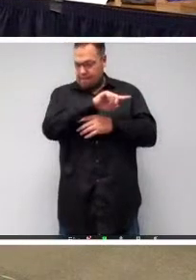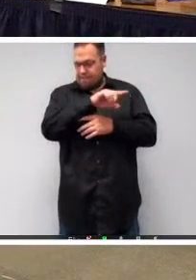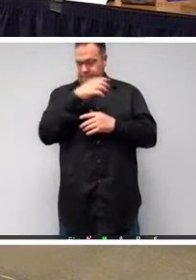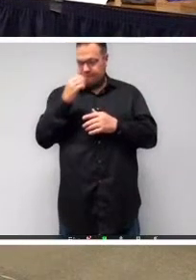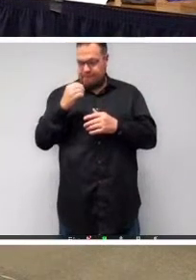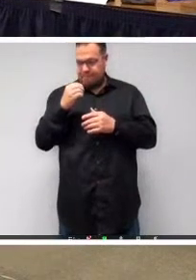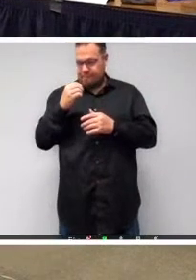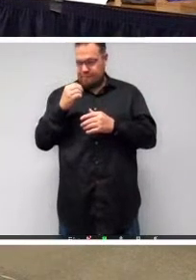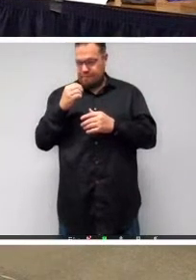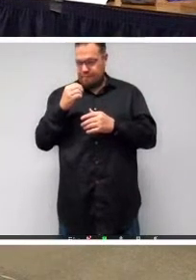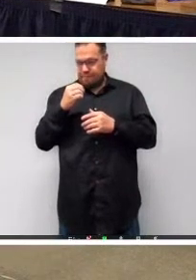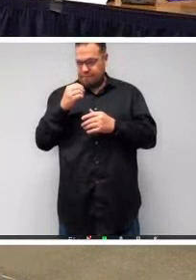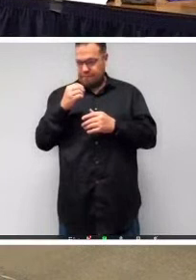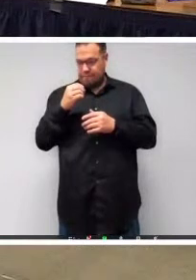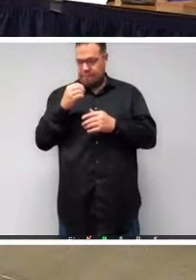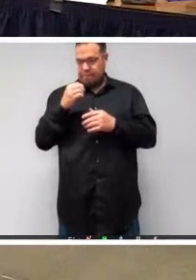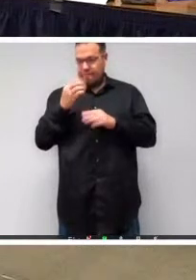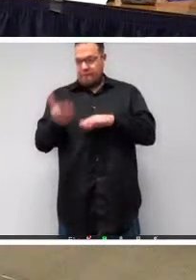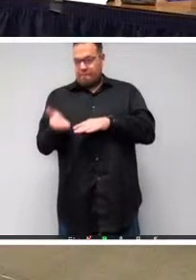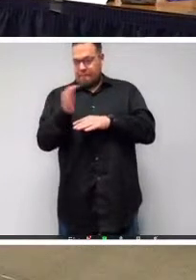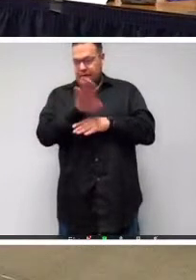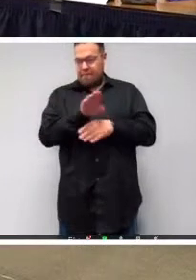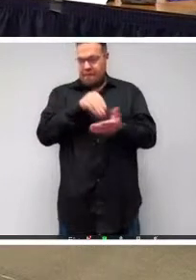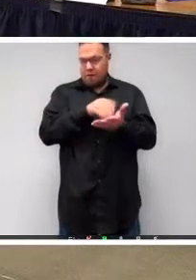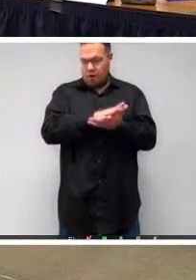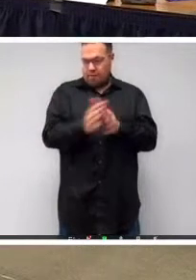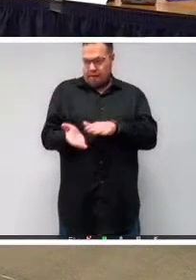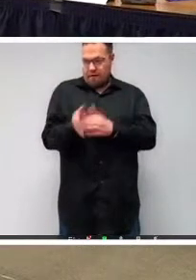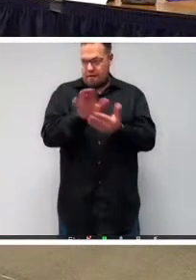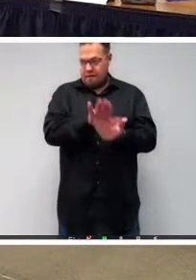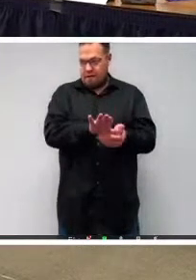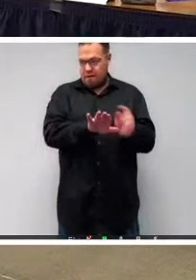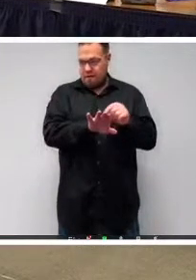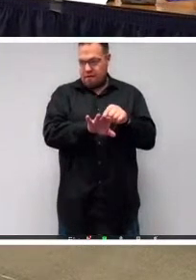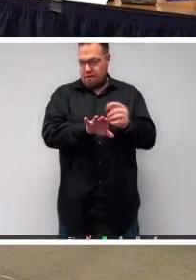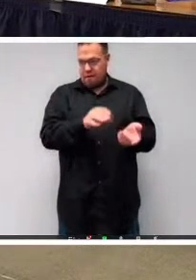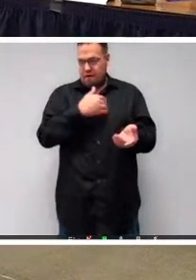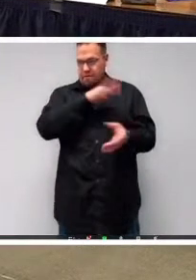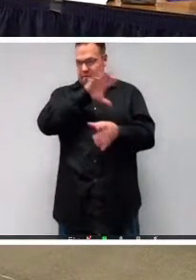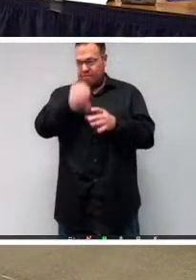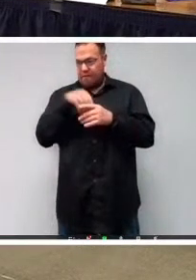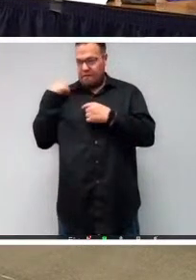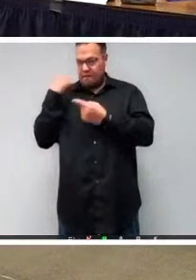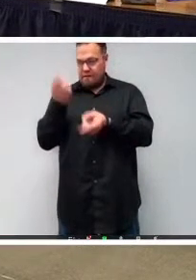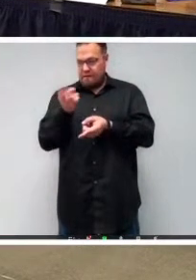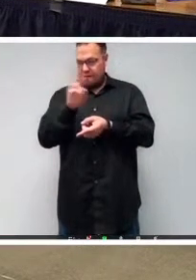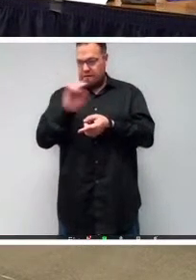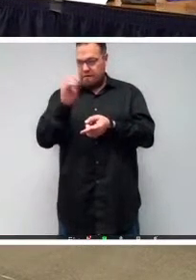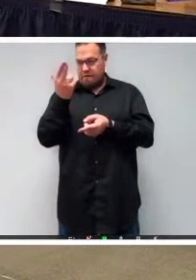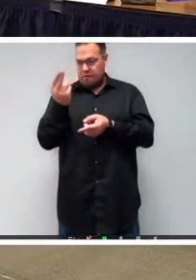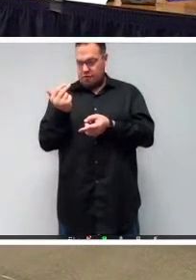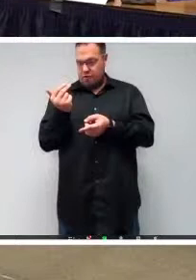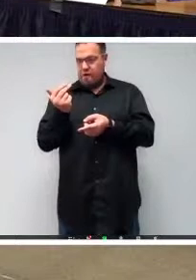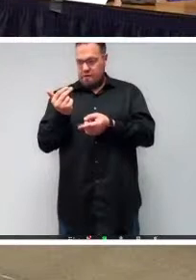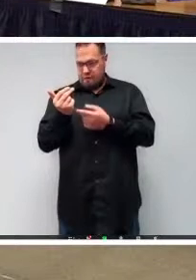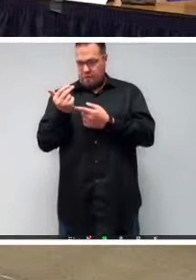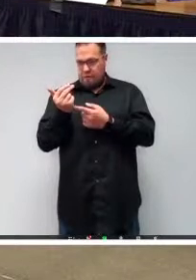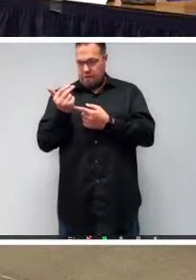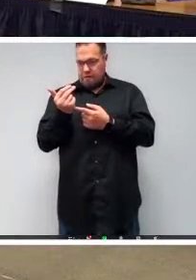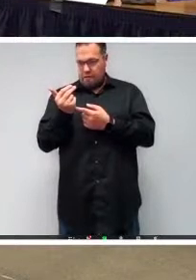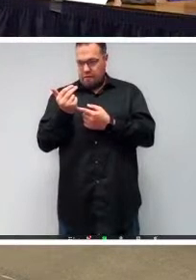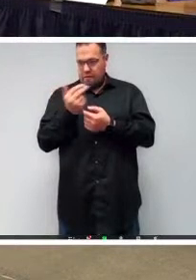near the back of this document. I've been involved since 2013 and